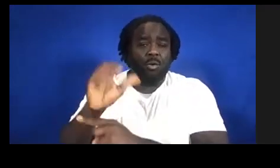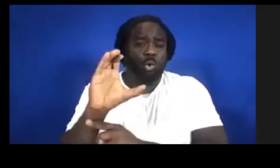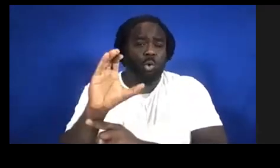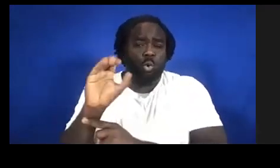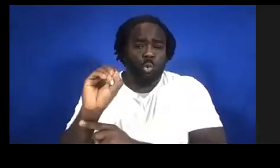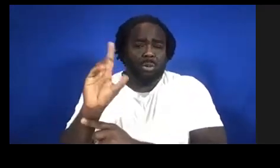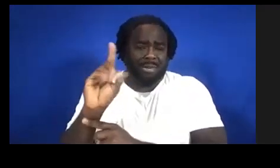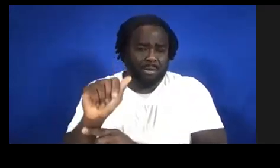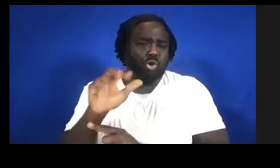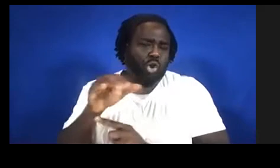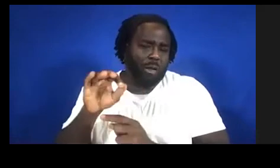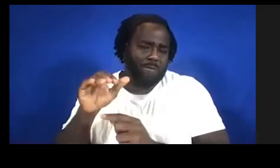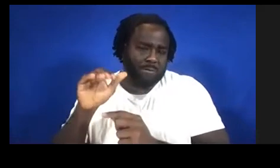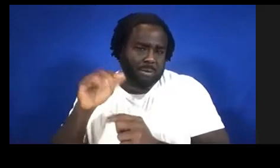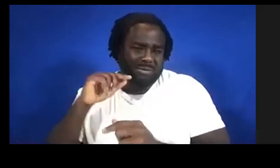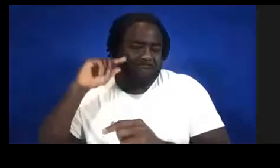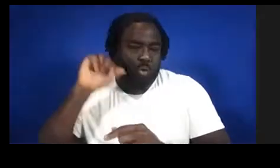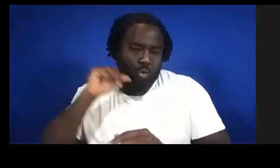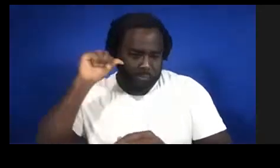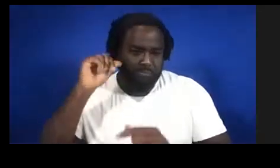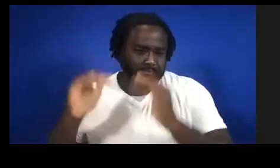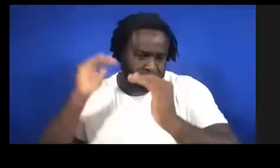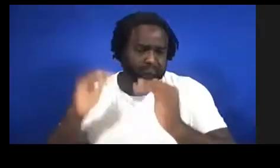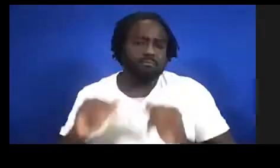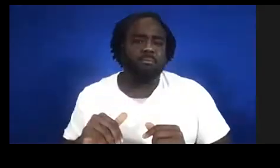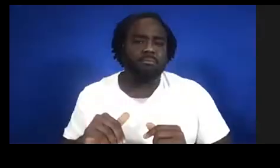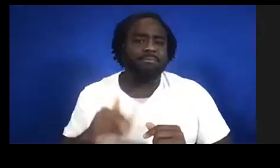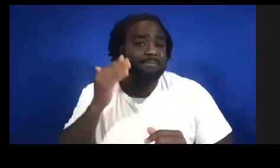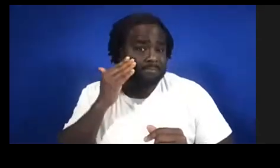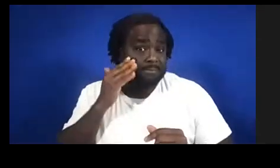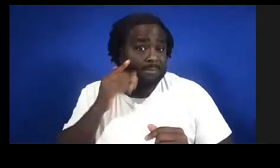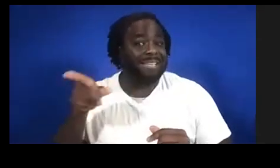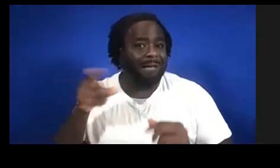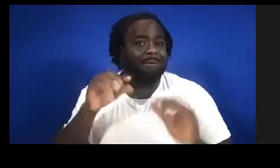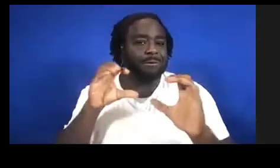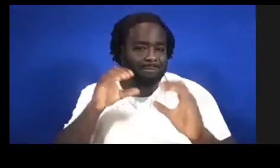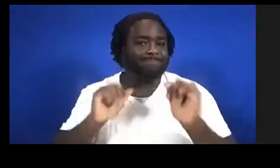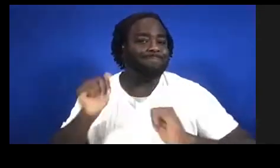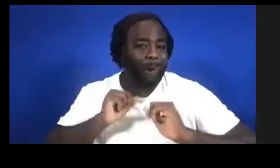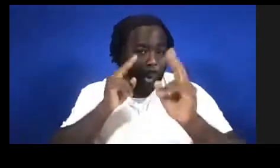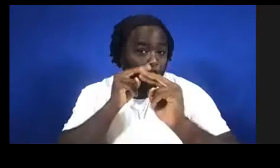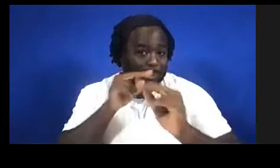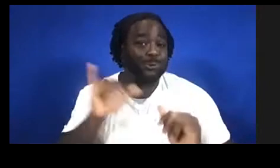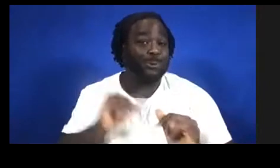And y'all know Keith Wan, of course, right? He's a CODA, a child of deaf adults.